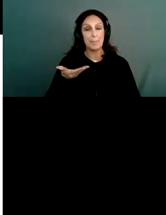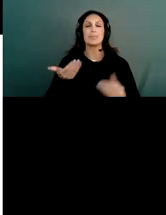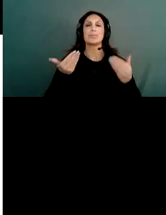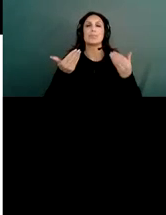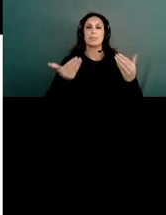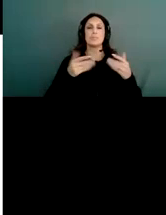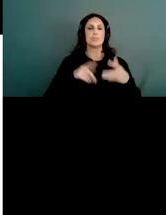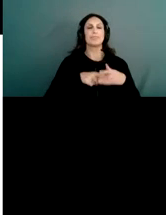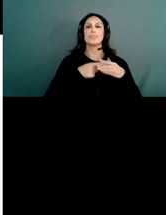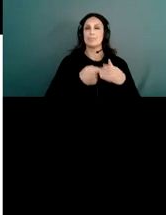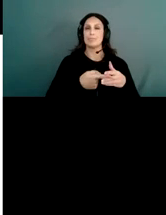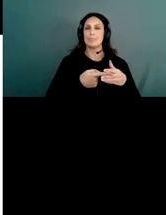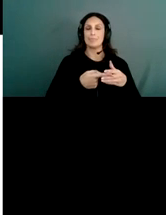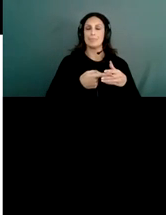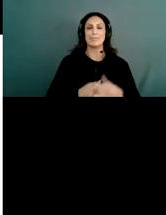started.